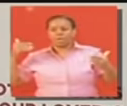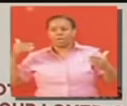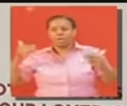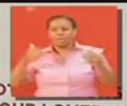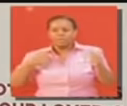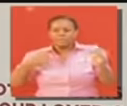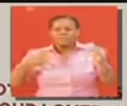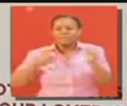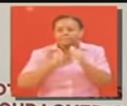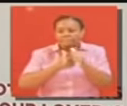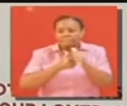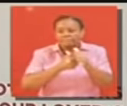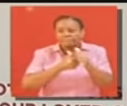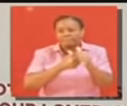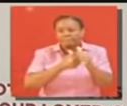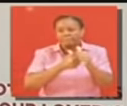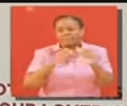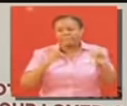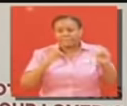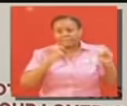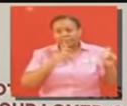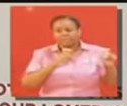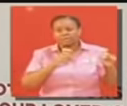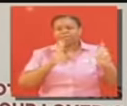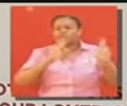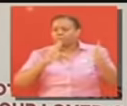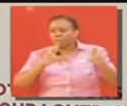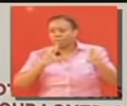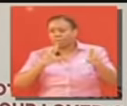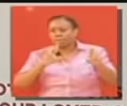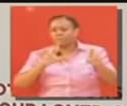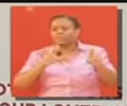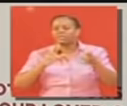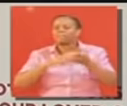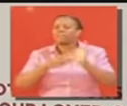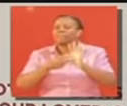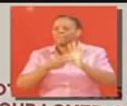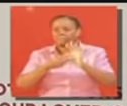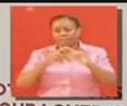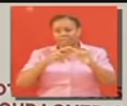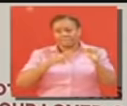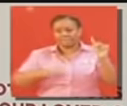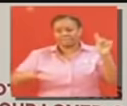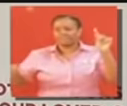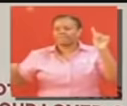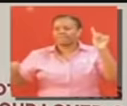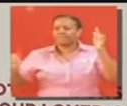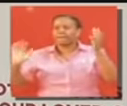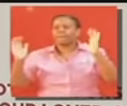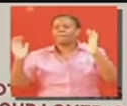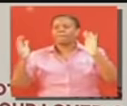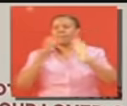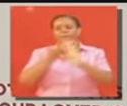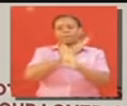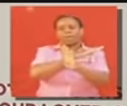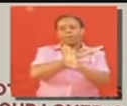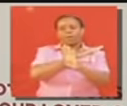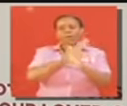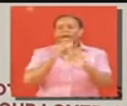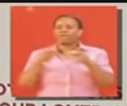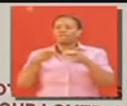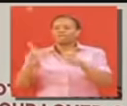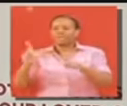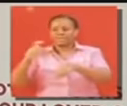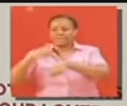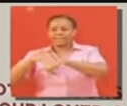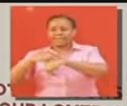the epidemiologic curve, the epidemic curve, what we're looking for with this data source is not to quantify all the cases. We've